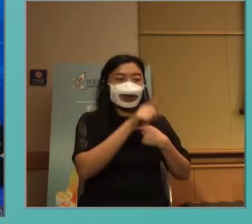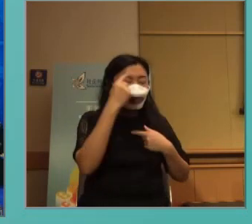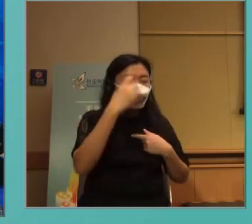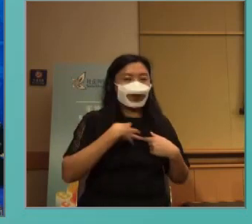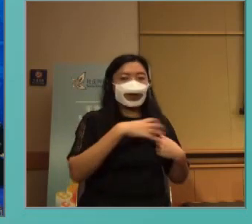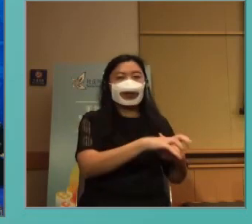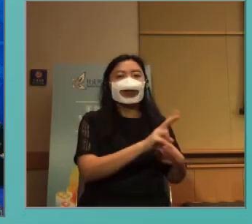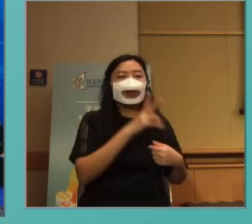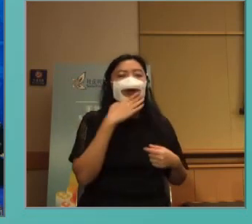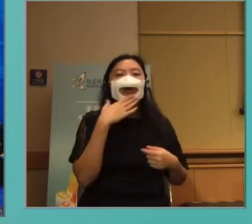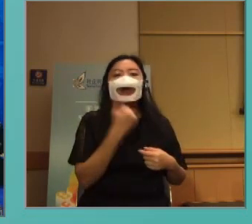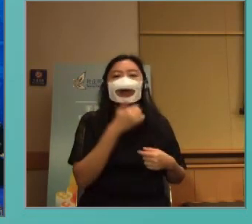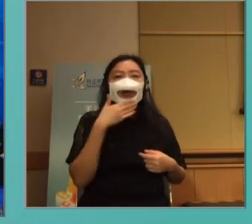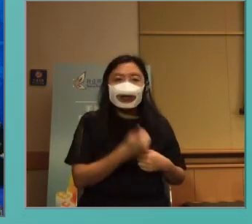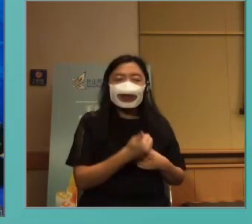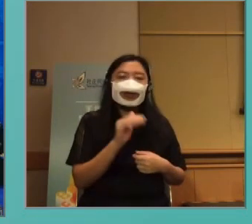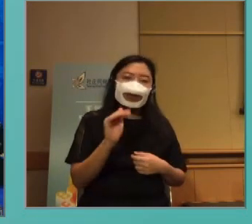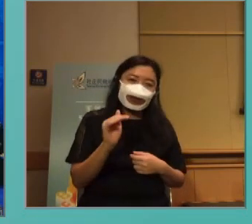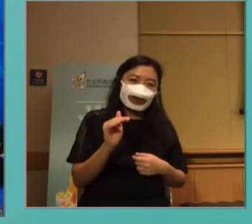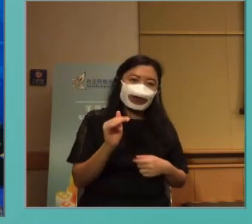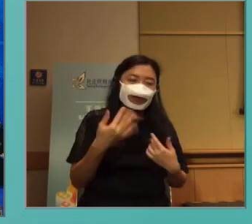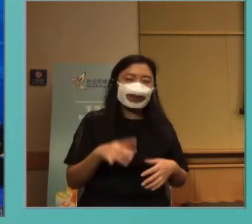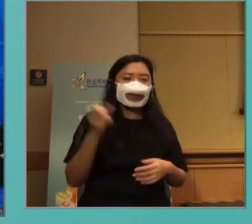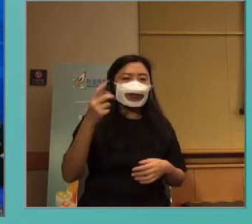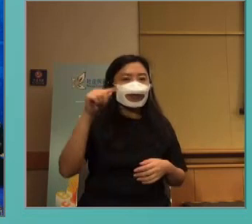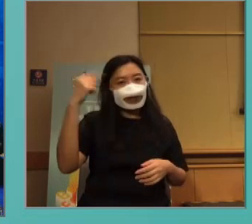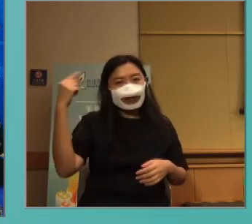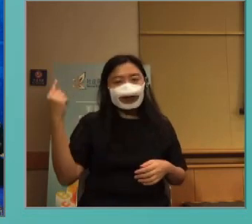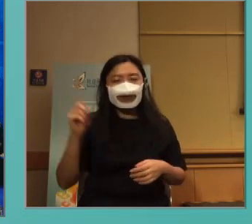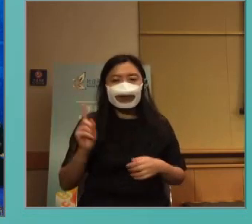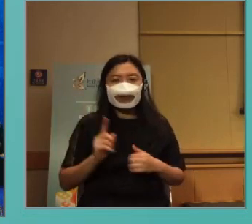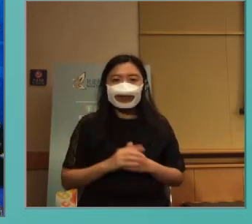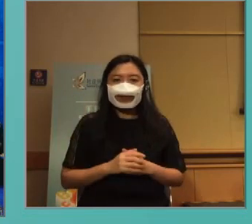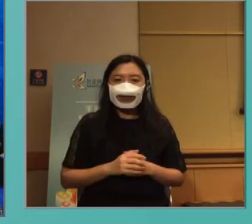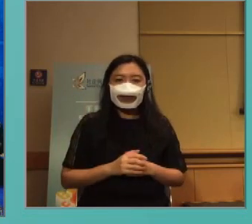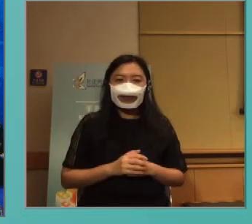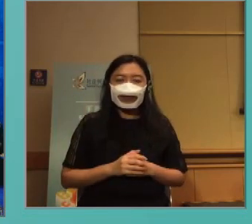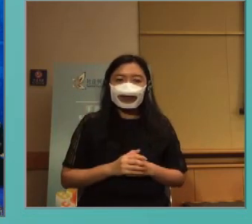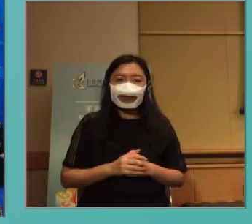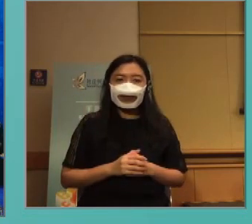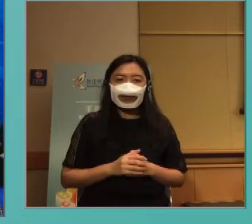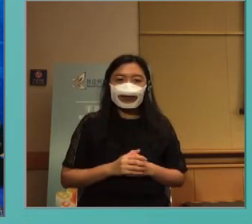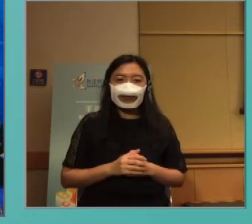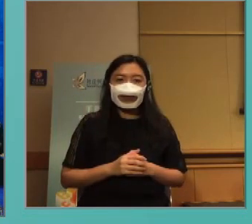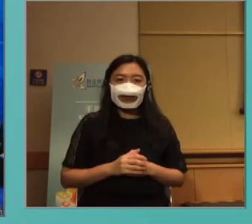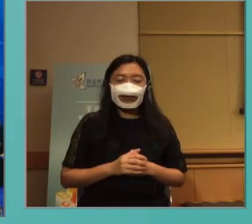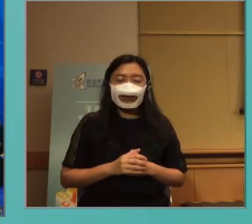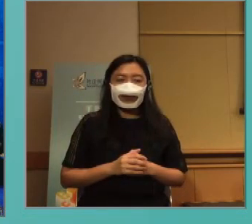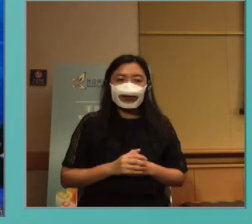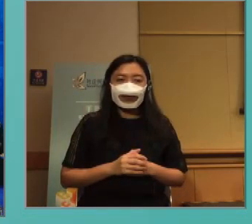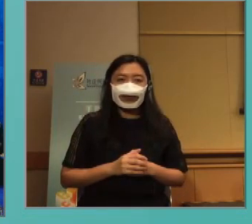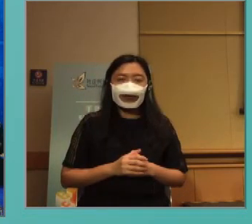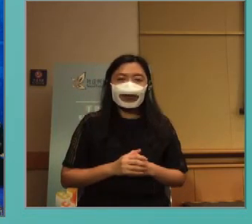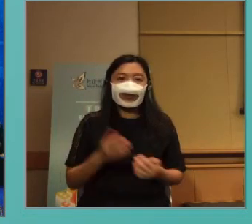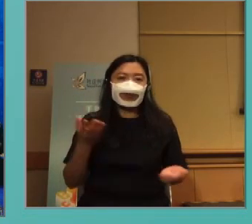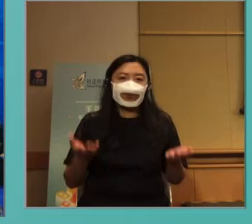and you own rights to enter this restaurant that you will not be able to walk into for another couple of years, but you find that